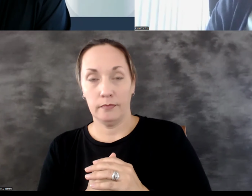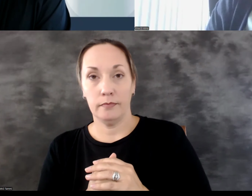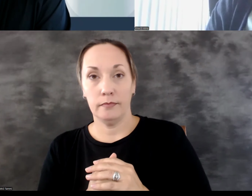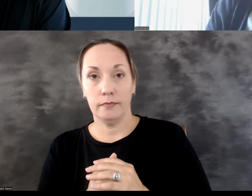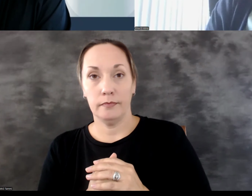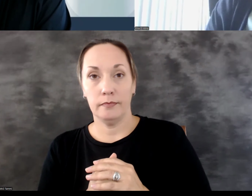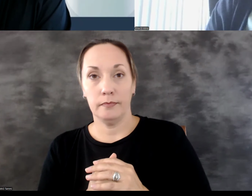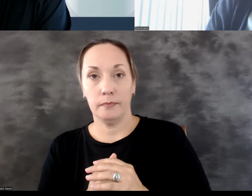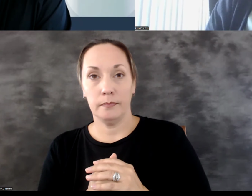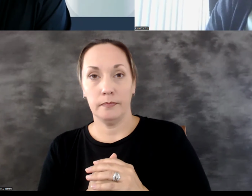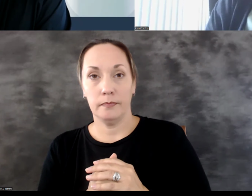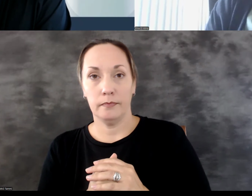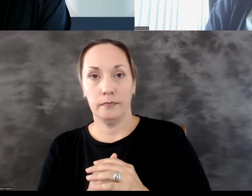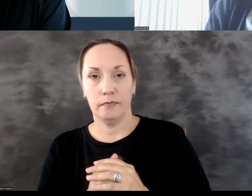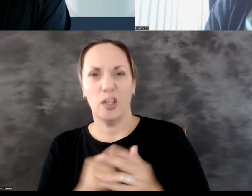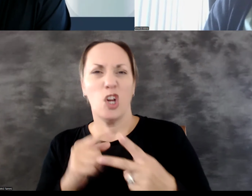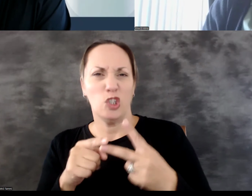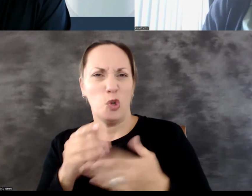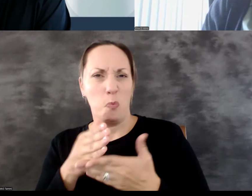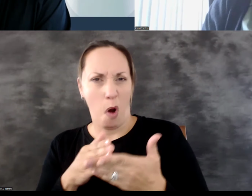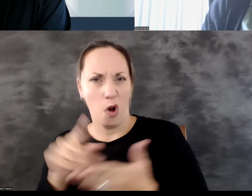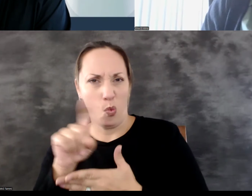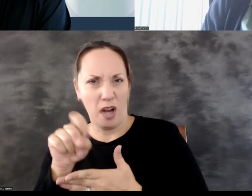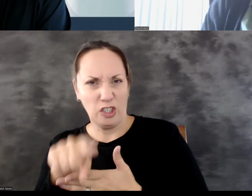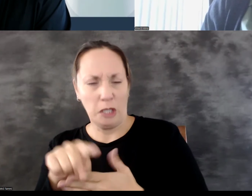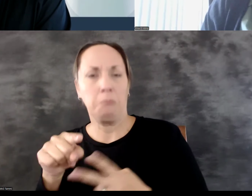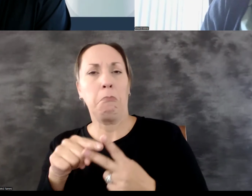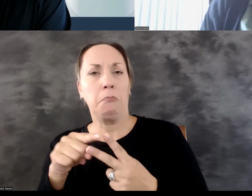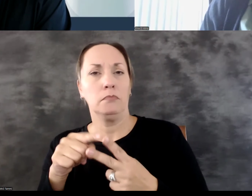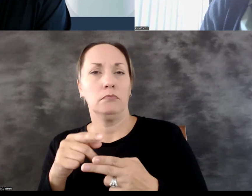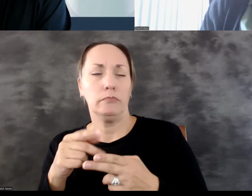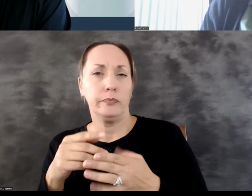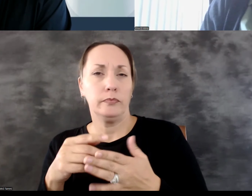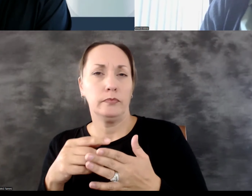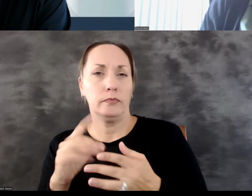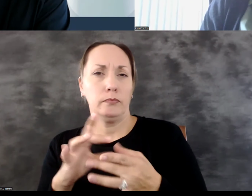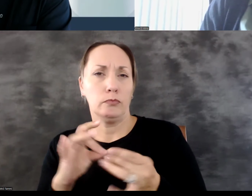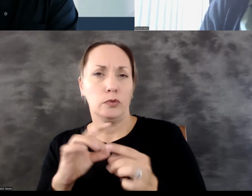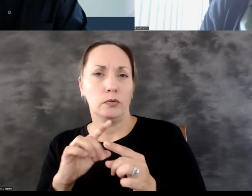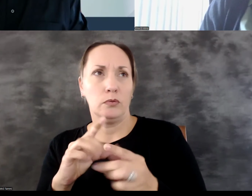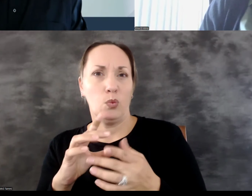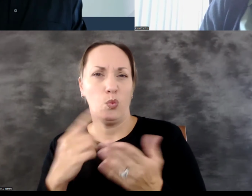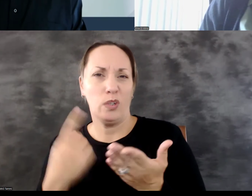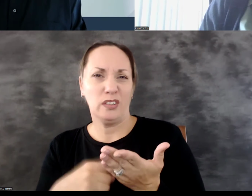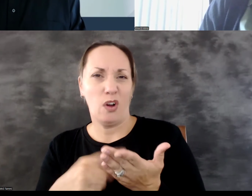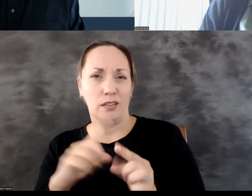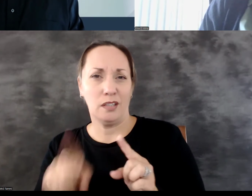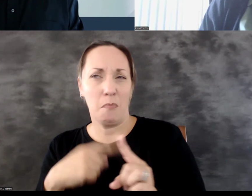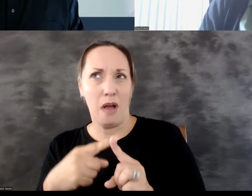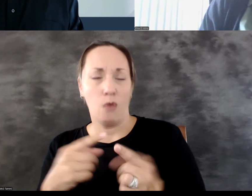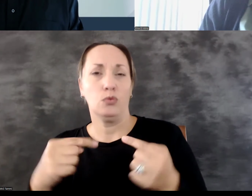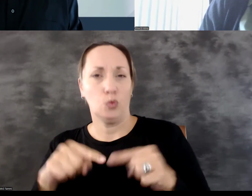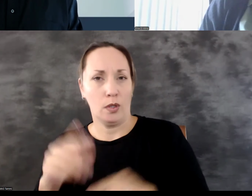two-parter. You touched on a little bit, or a lot throughout this presentation about how